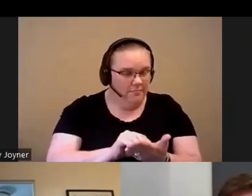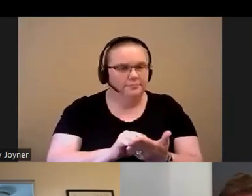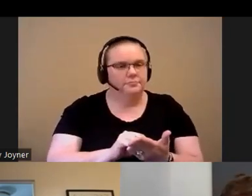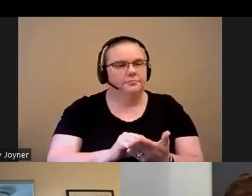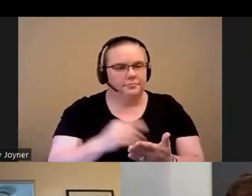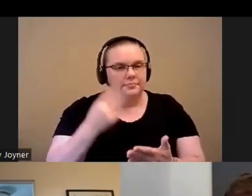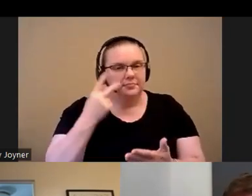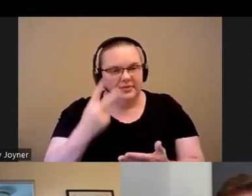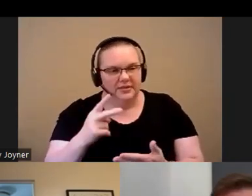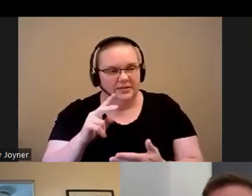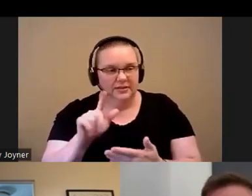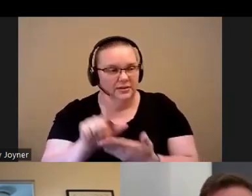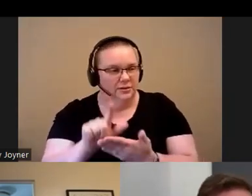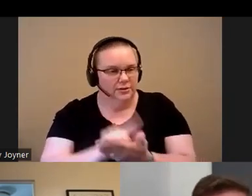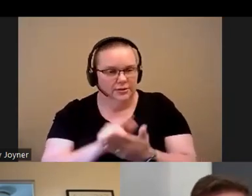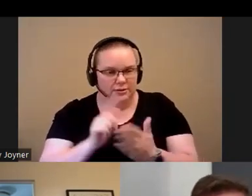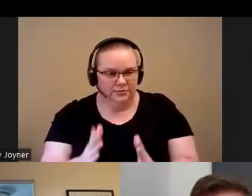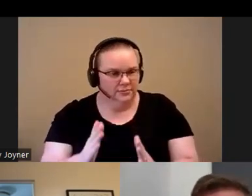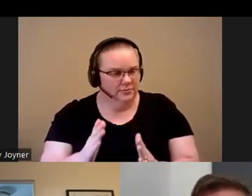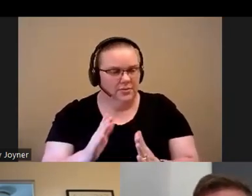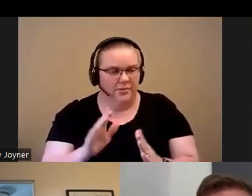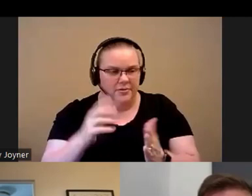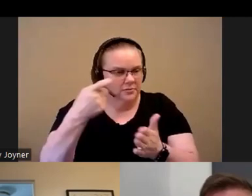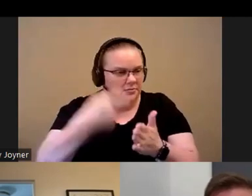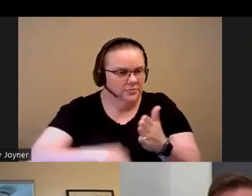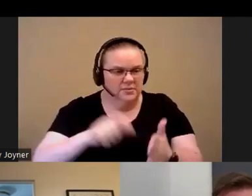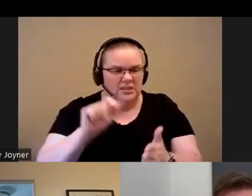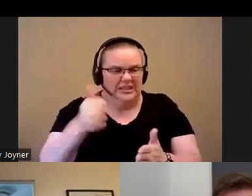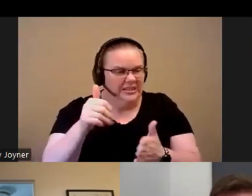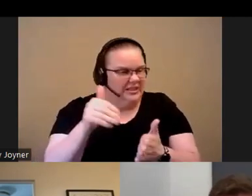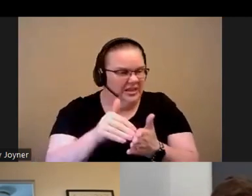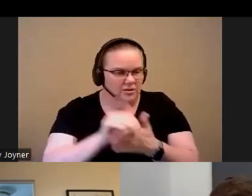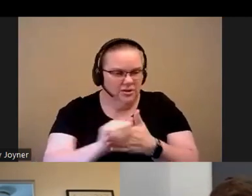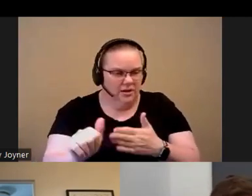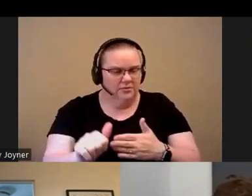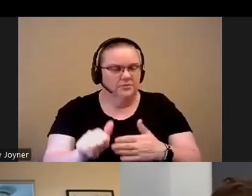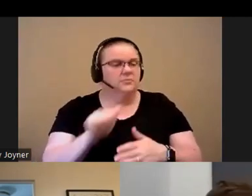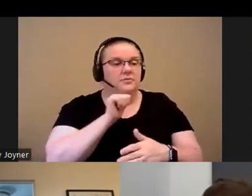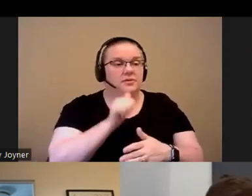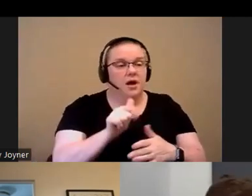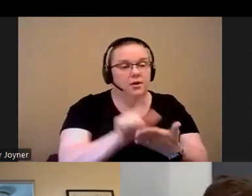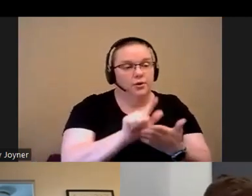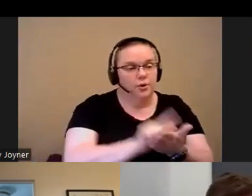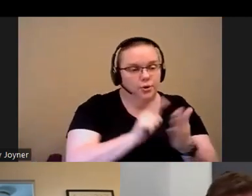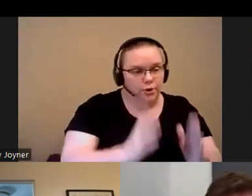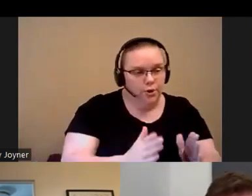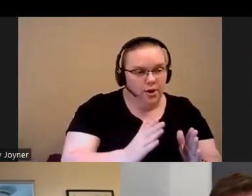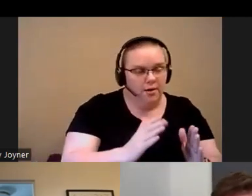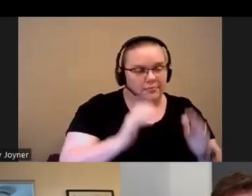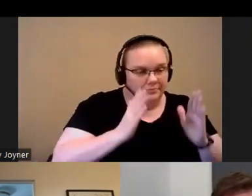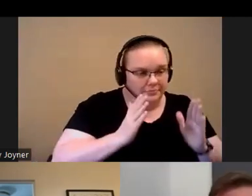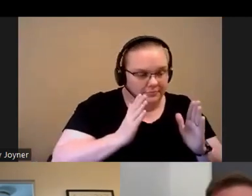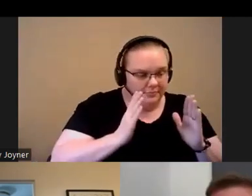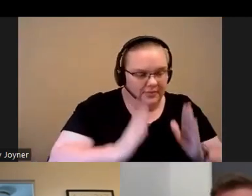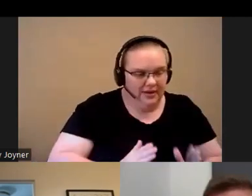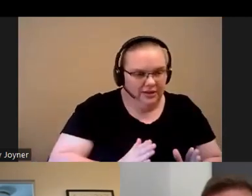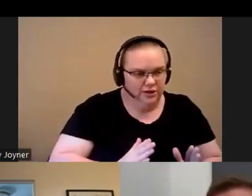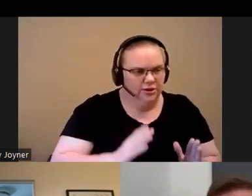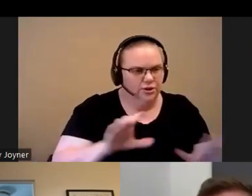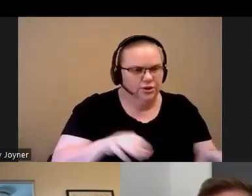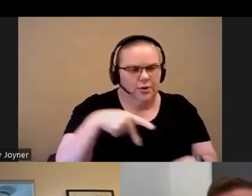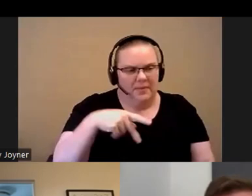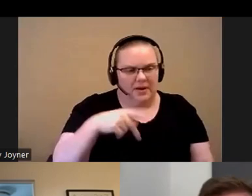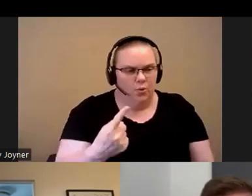charge $10,000 for an O1. I've also seen non-lawyer agents charge $1,000 to do a P1. So